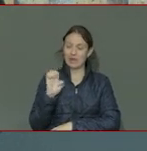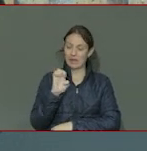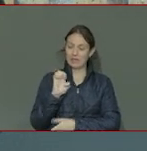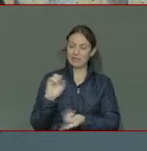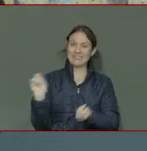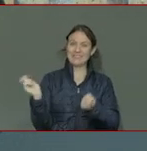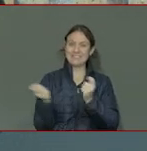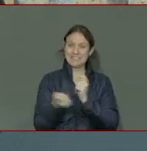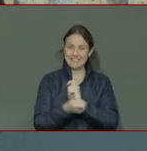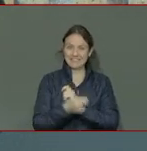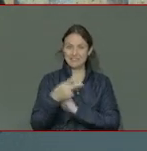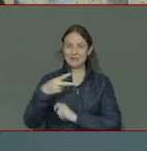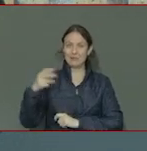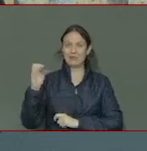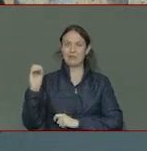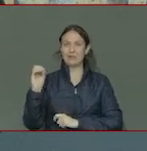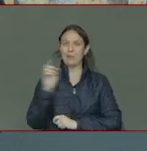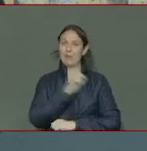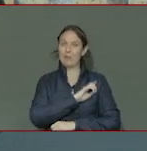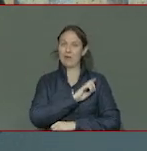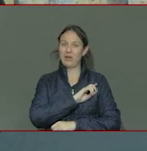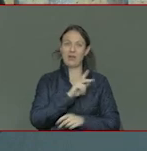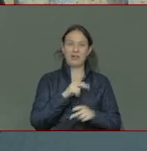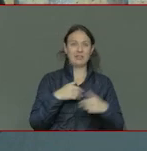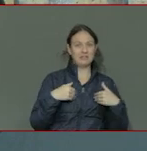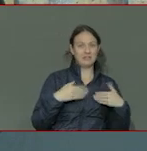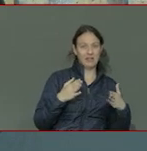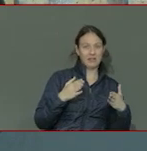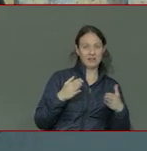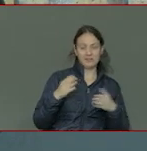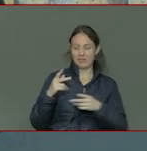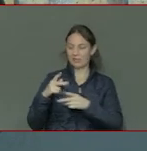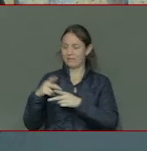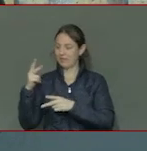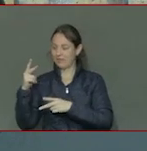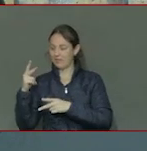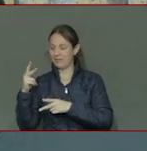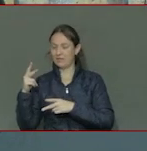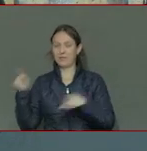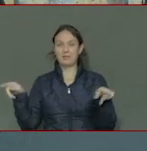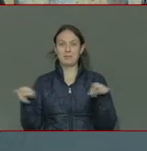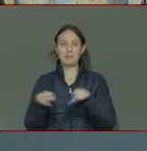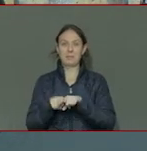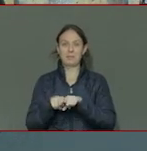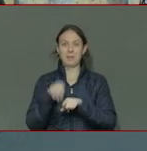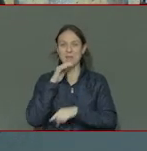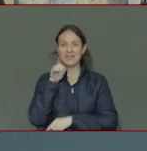is 0 because the final and initial velocities are the same.